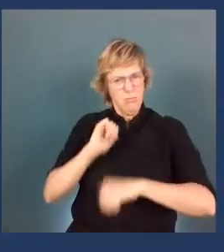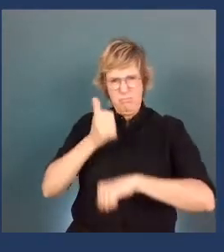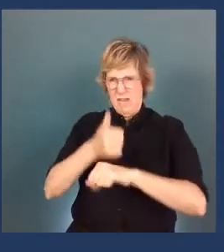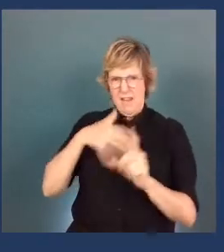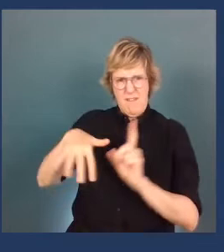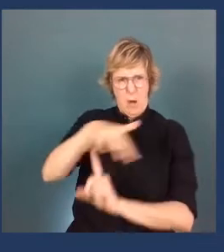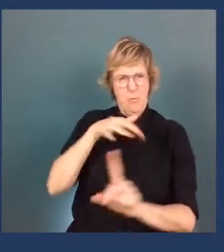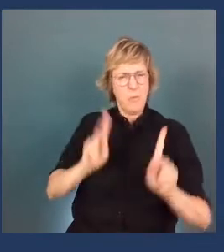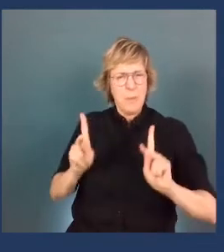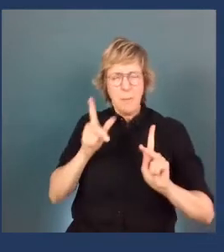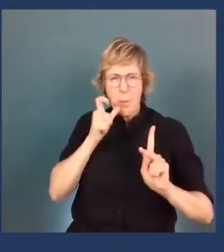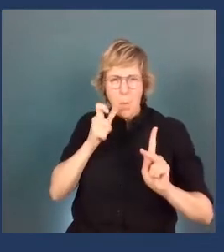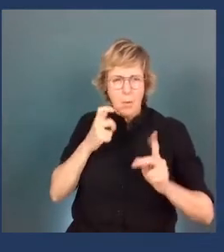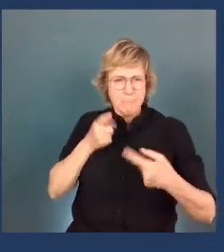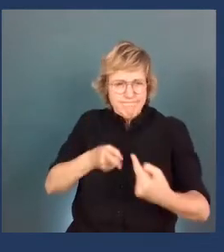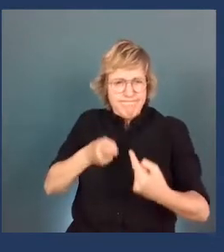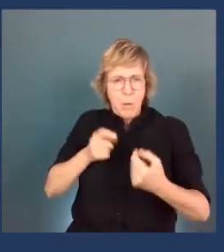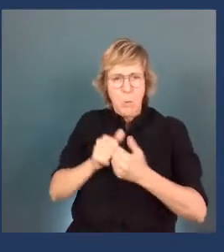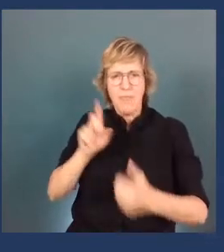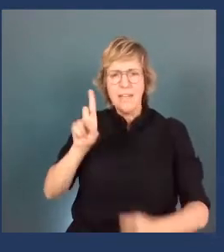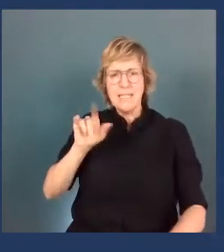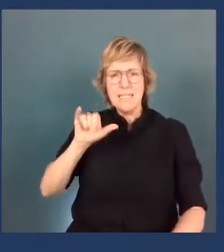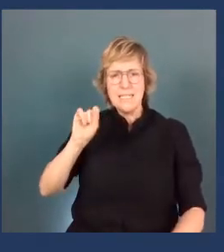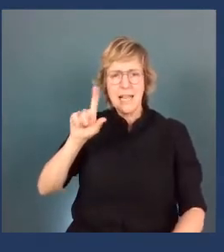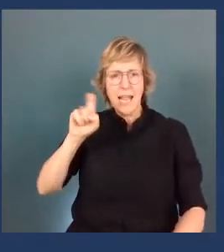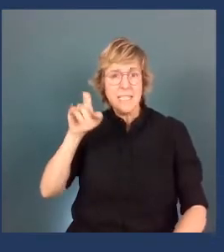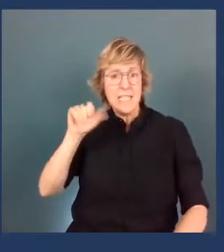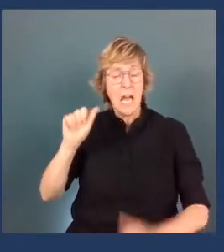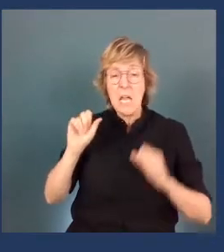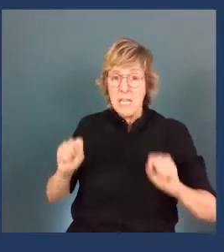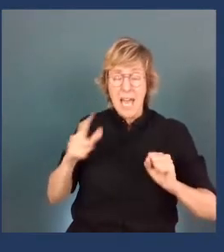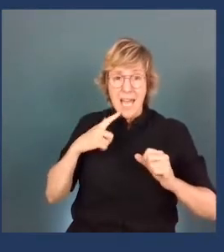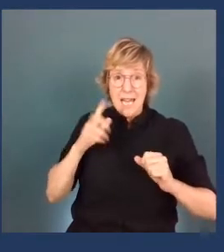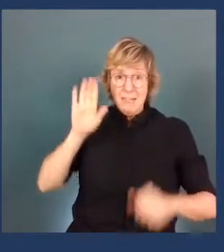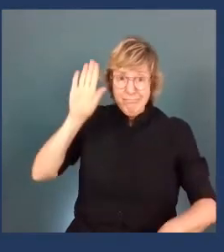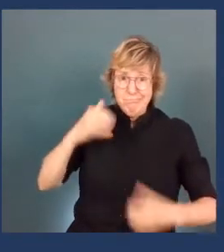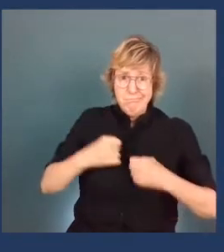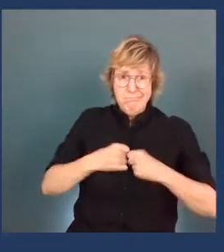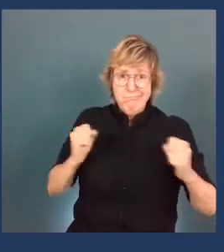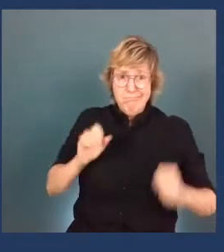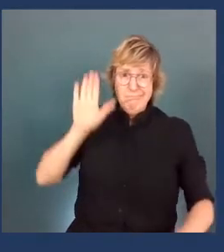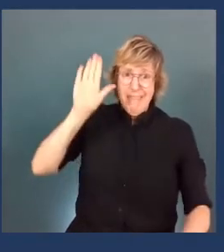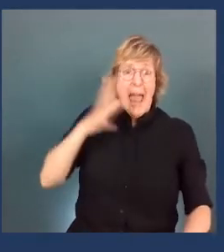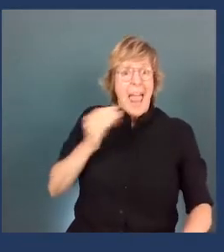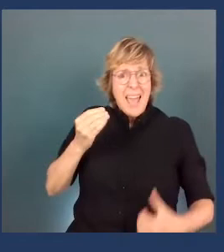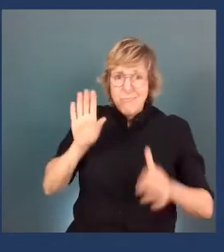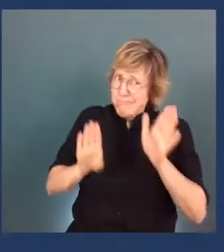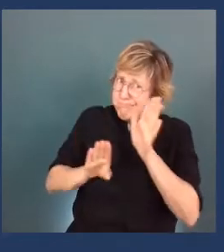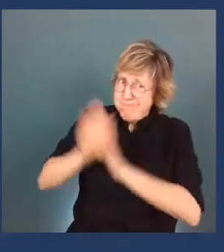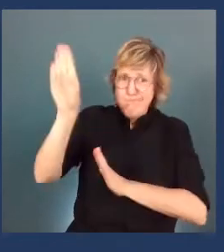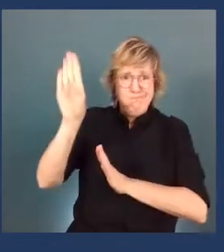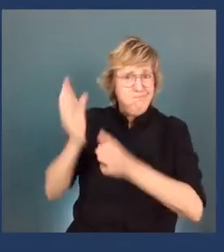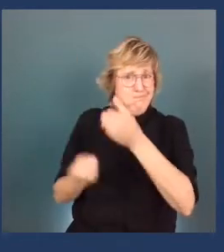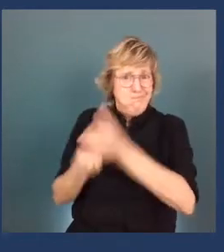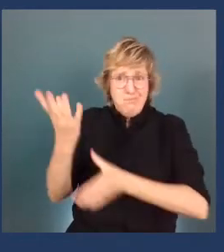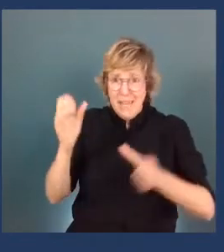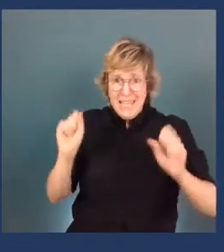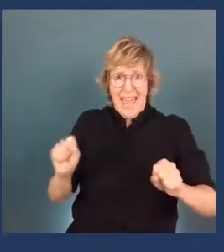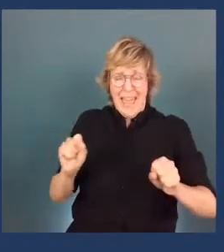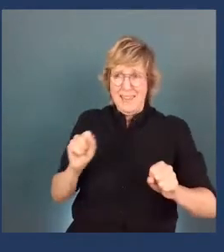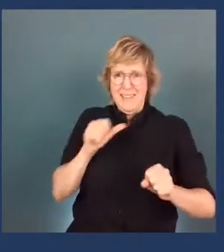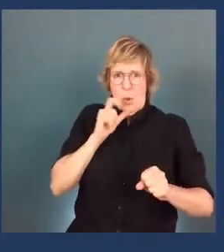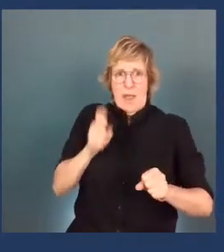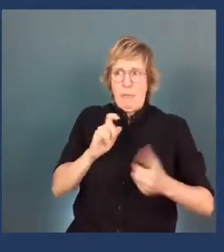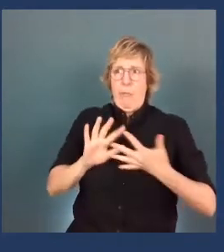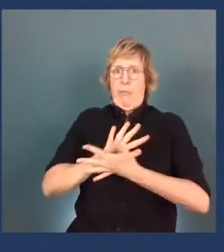dyslexic people can be open and can flourish rather than covering up their true selves. And, you